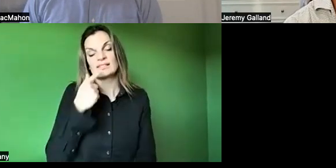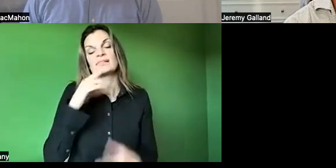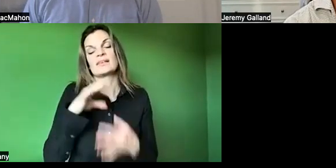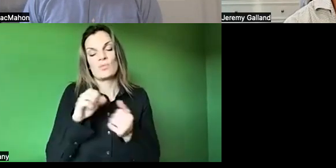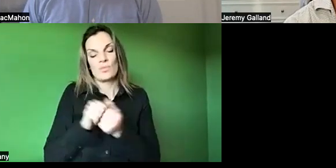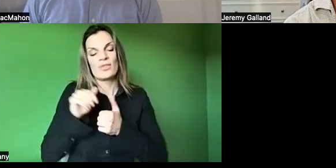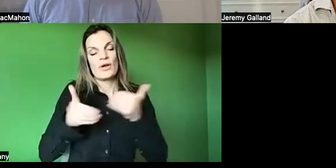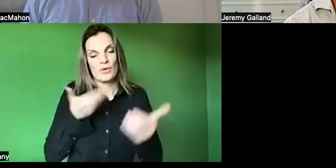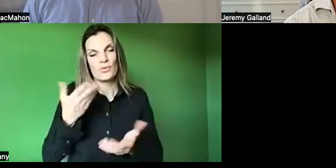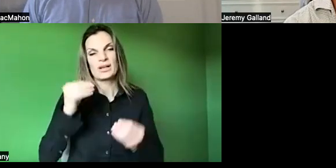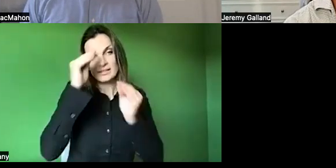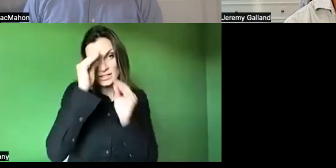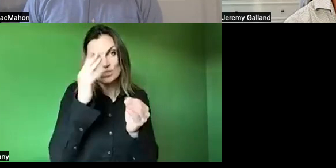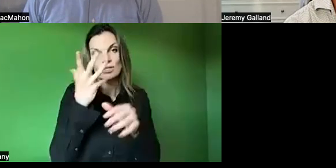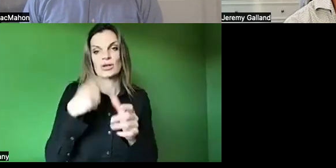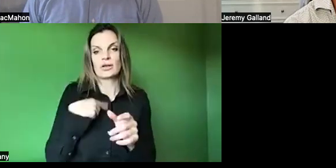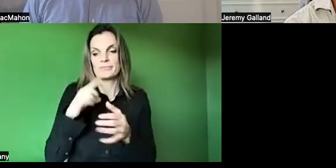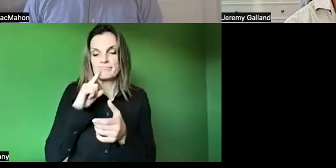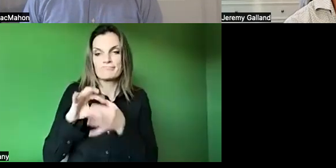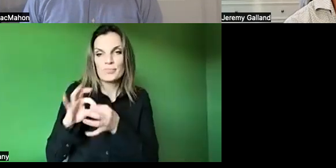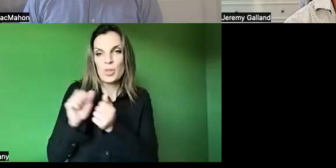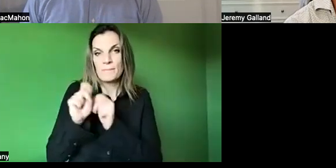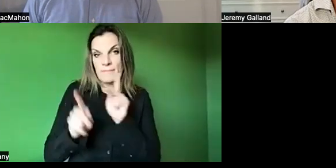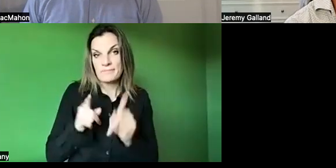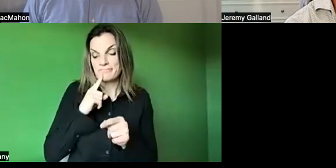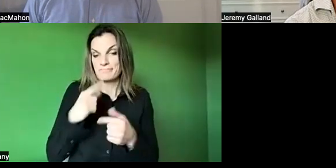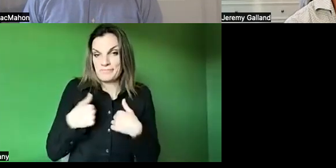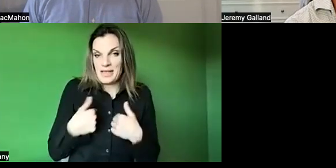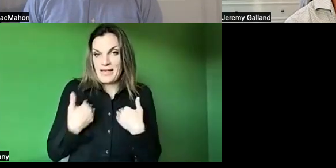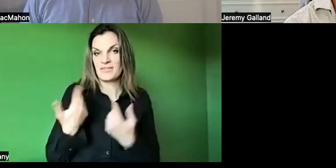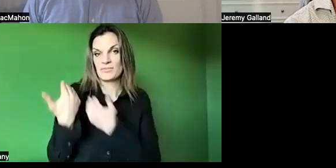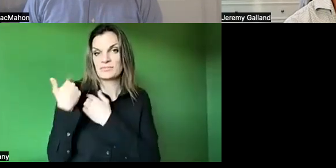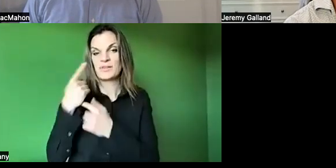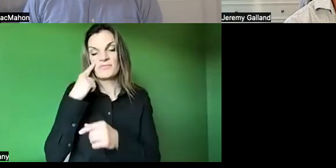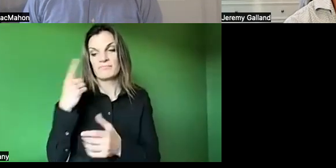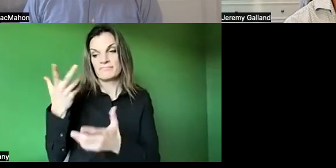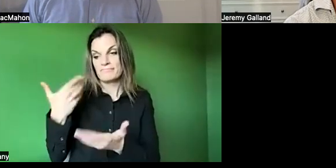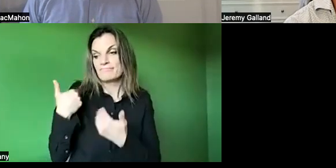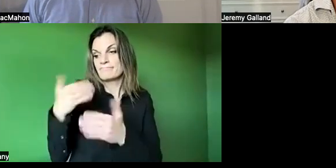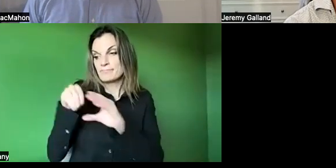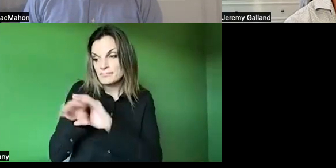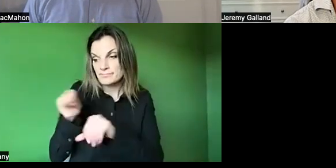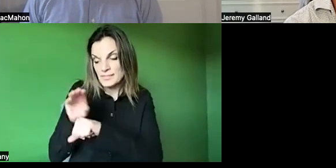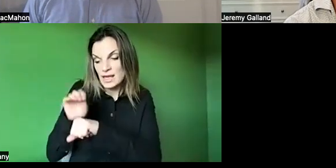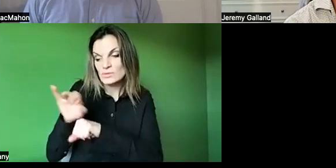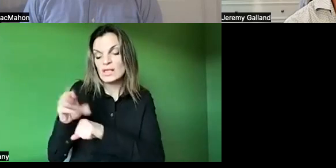and teaching and working with people. I have responsibility for admissions, for counseling and